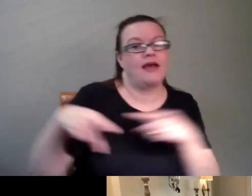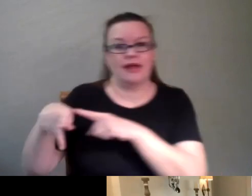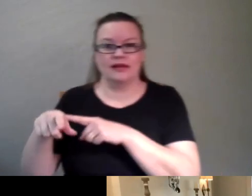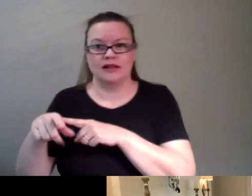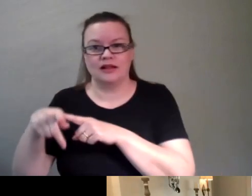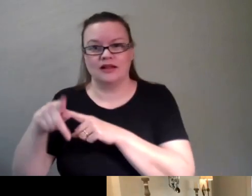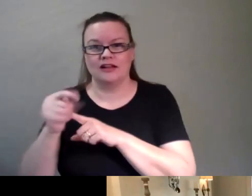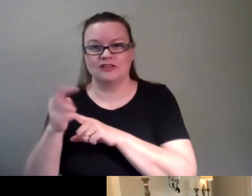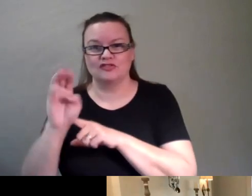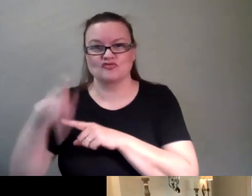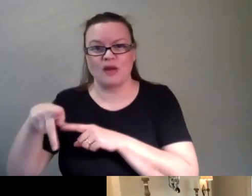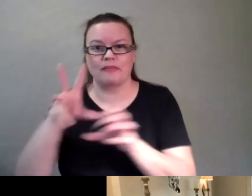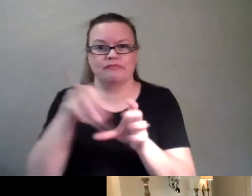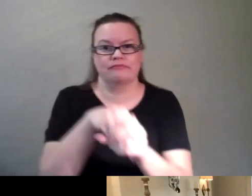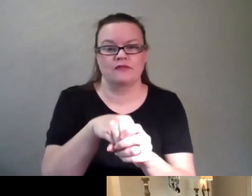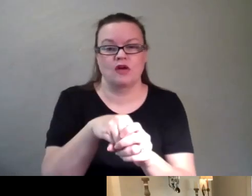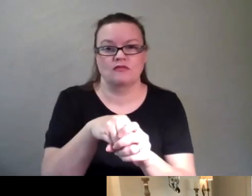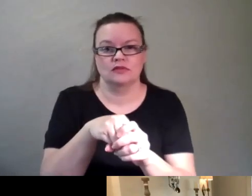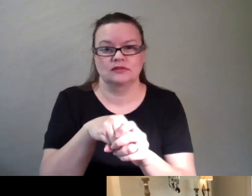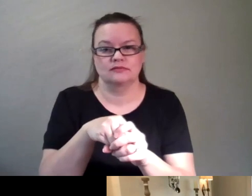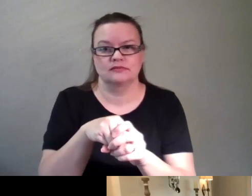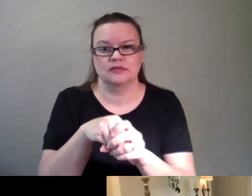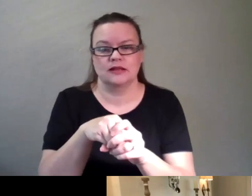someone at the door, so many people that